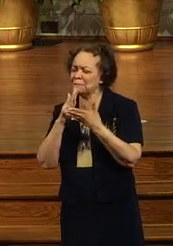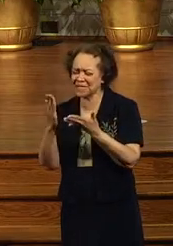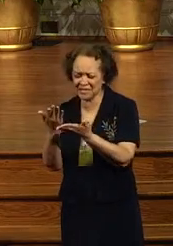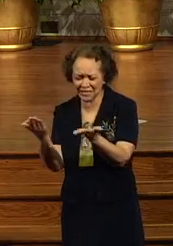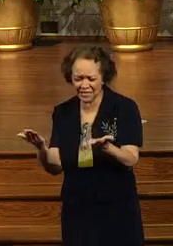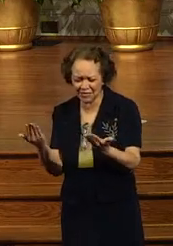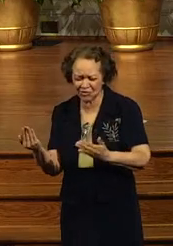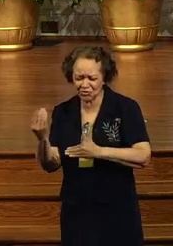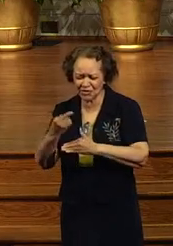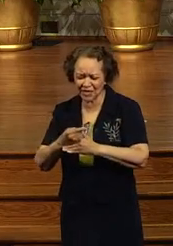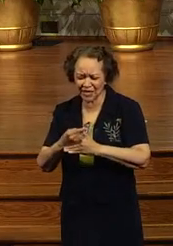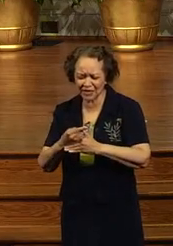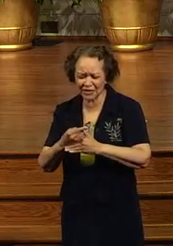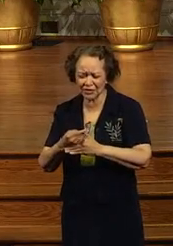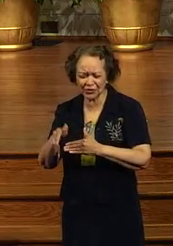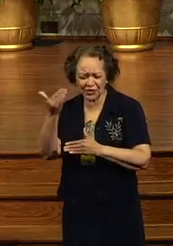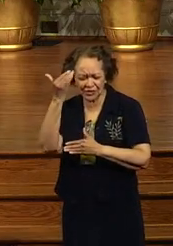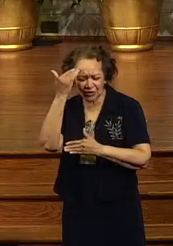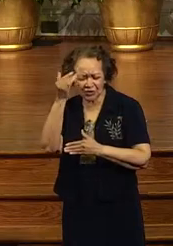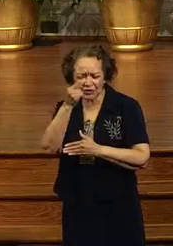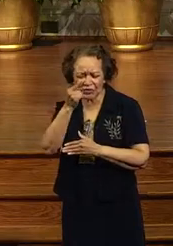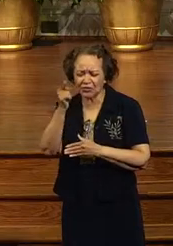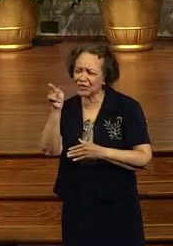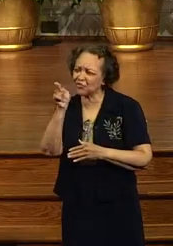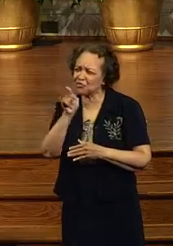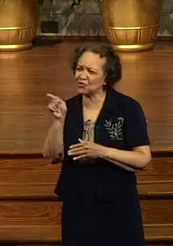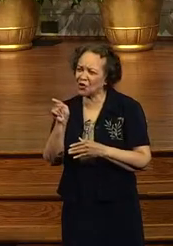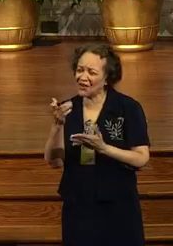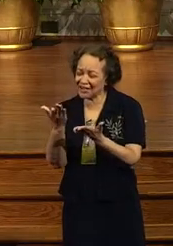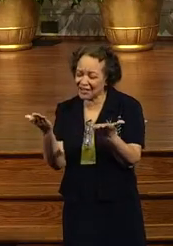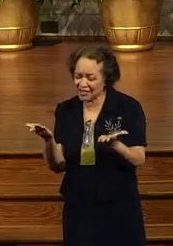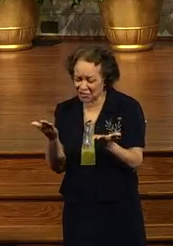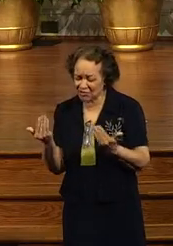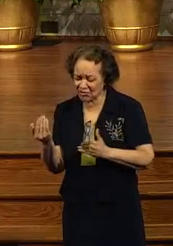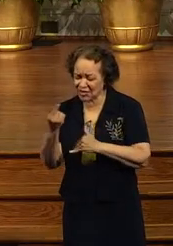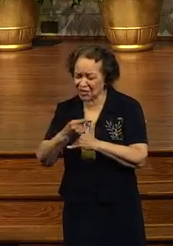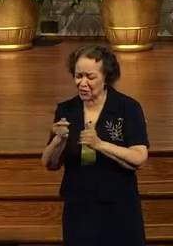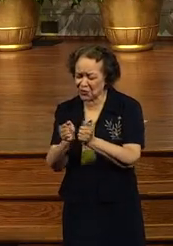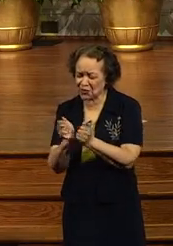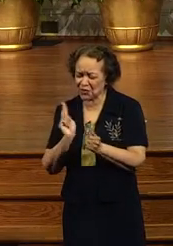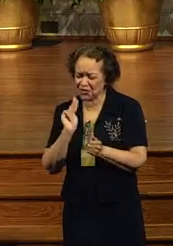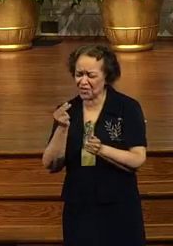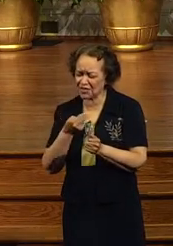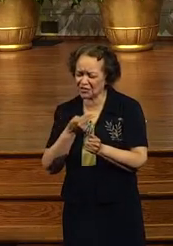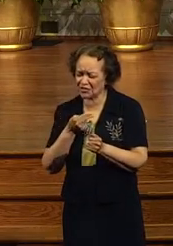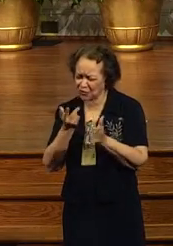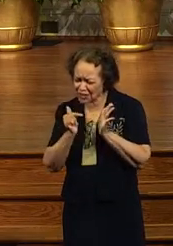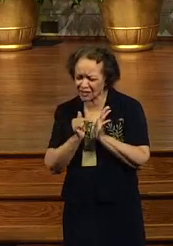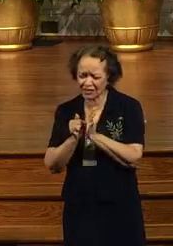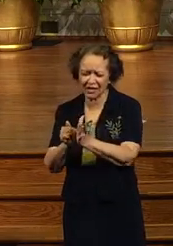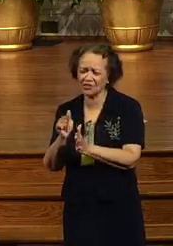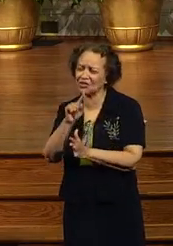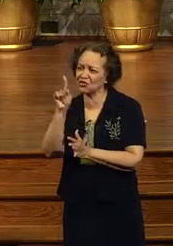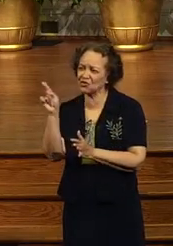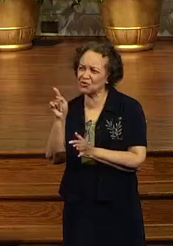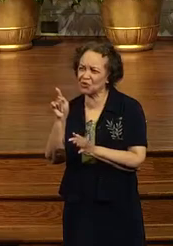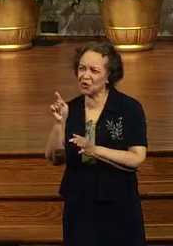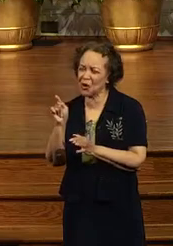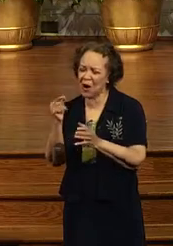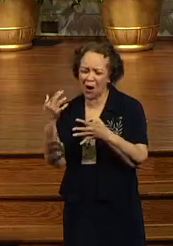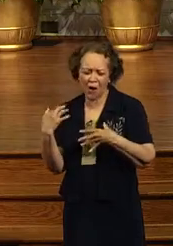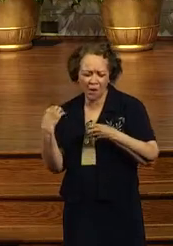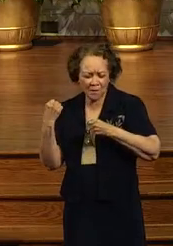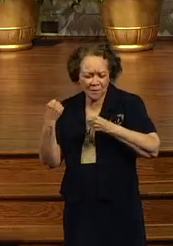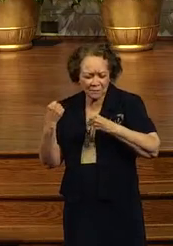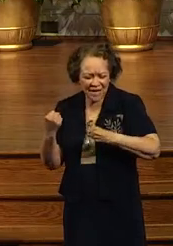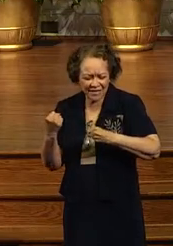We acknowledge you, dear Father, as our leader. We acknowledge you as our Almighty, as